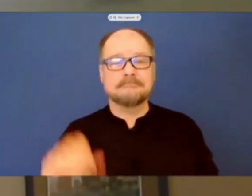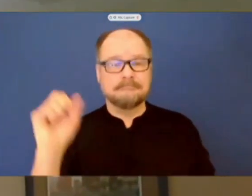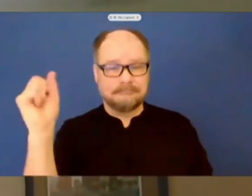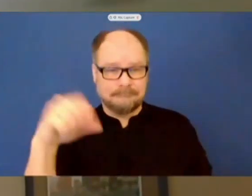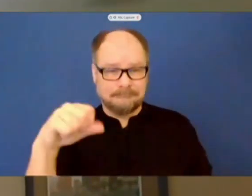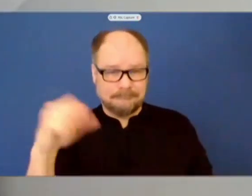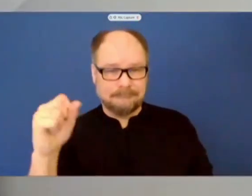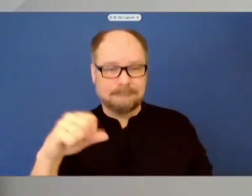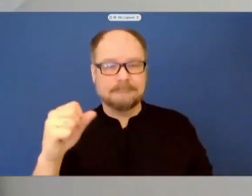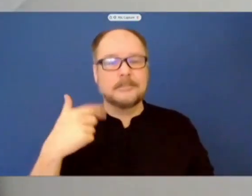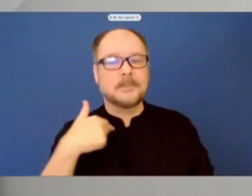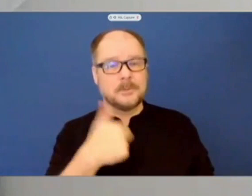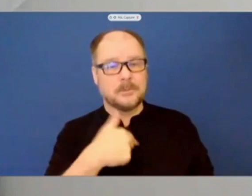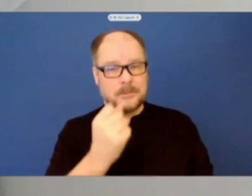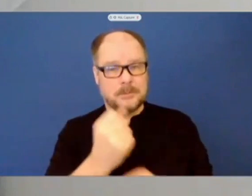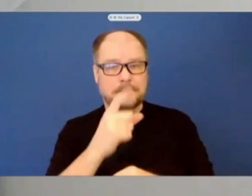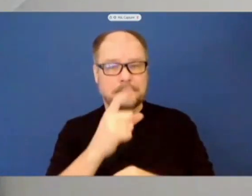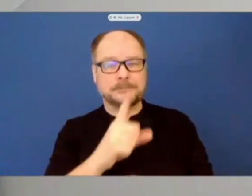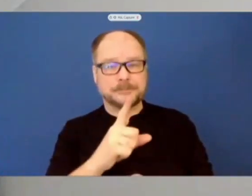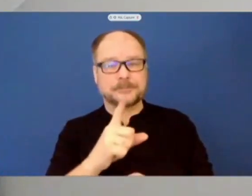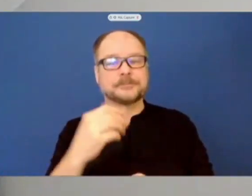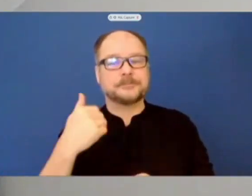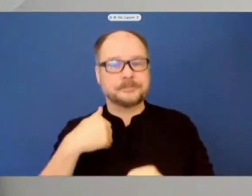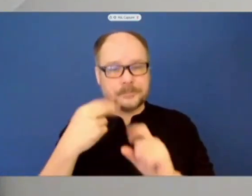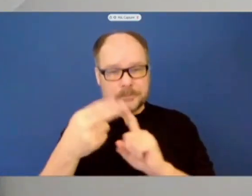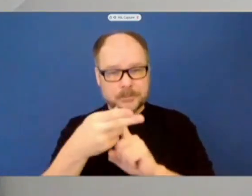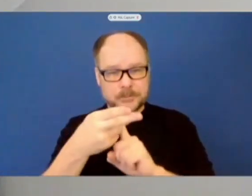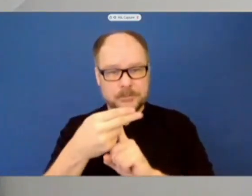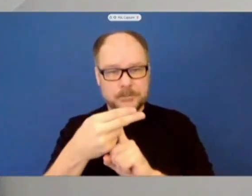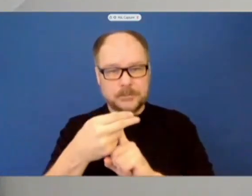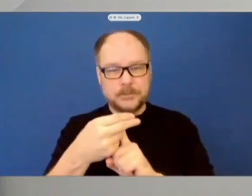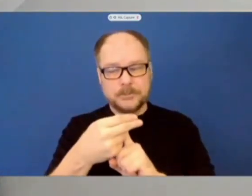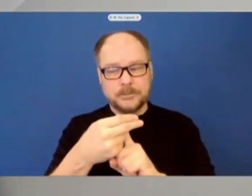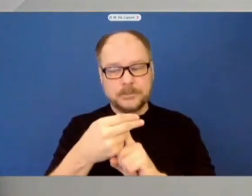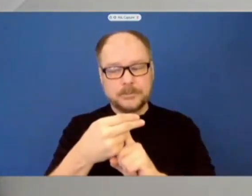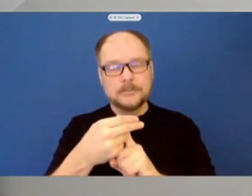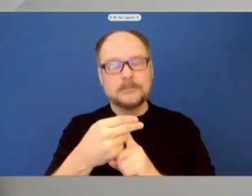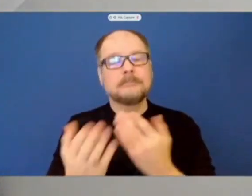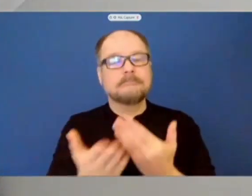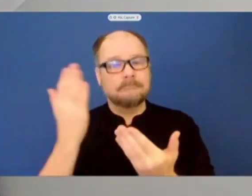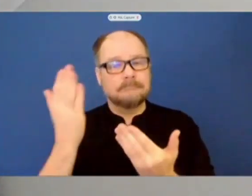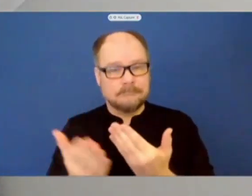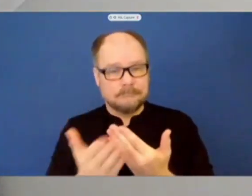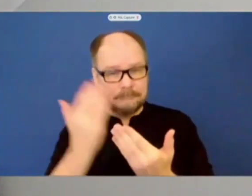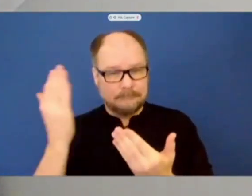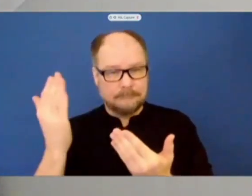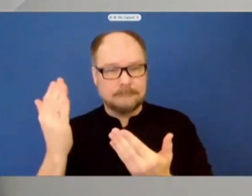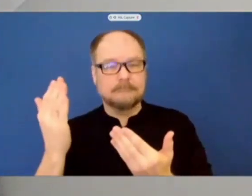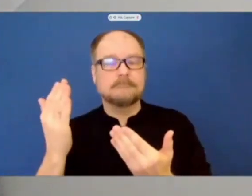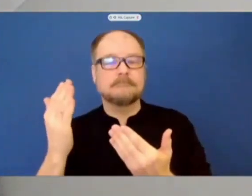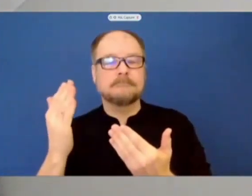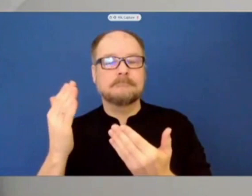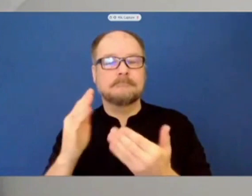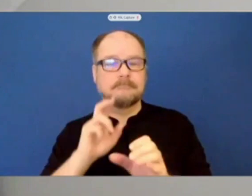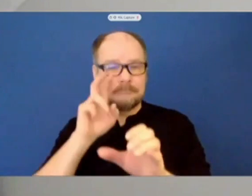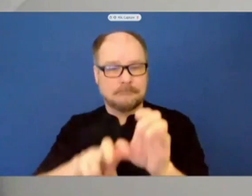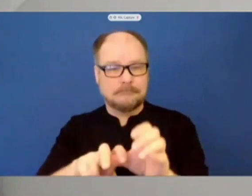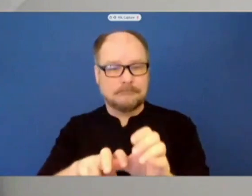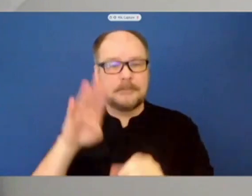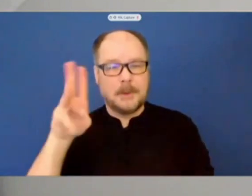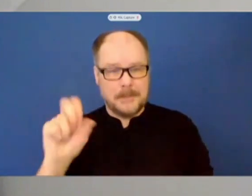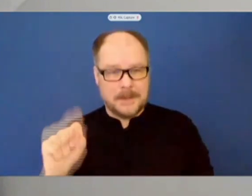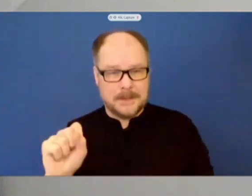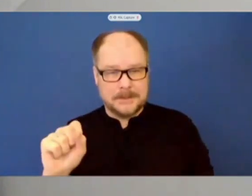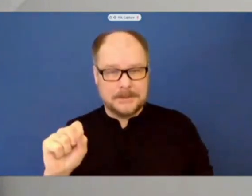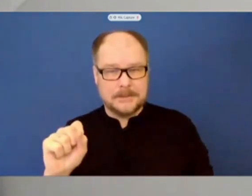make sure that we did have a hotel that would be convenient to a bus line. And there